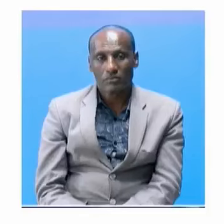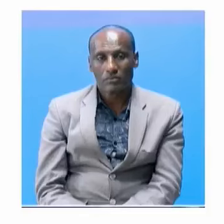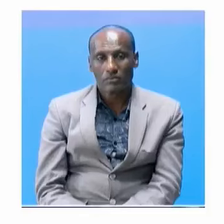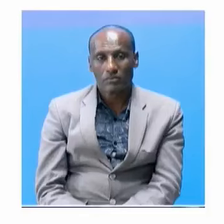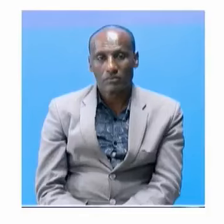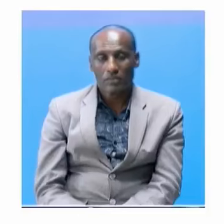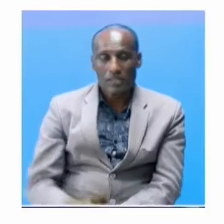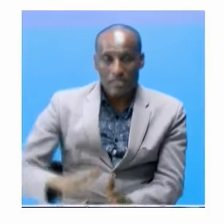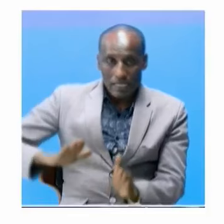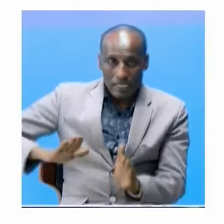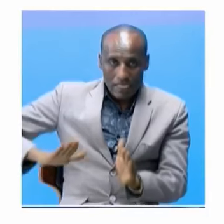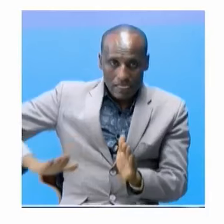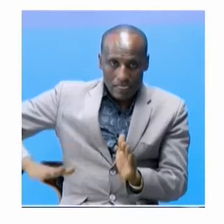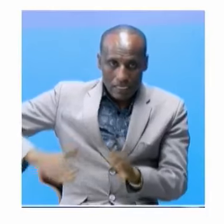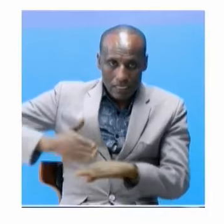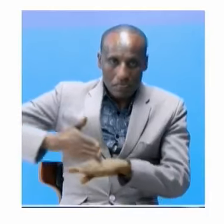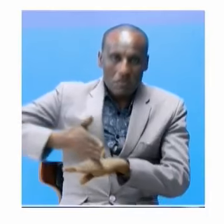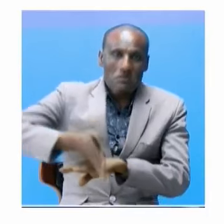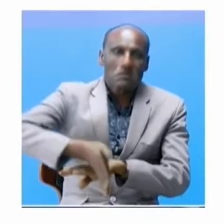later